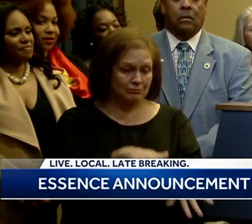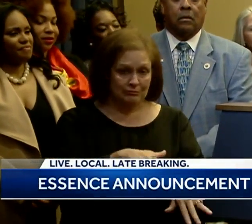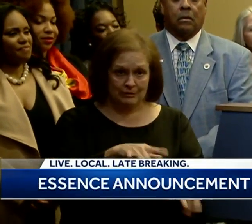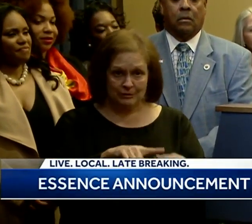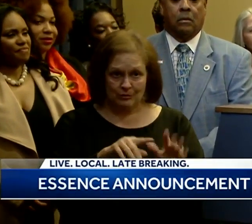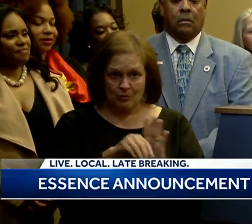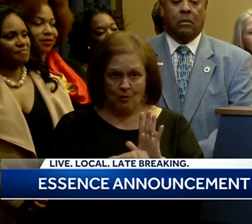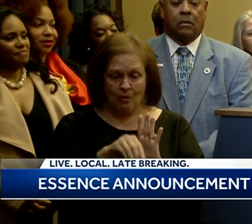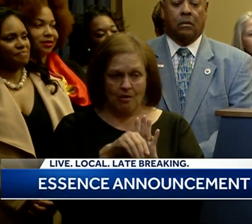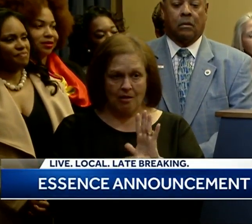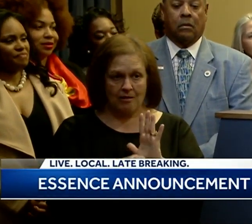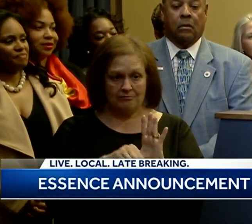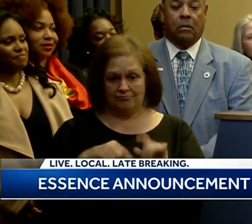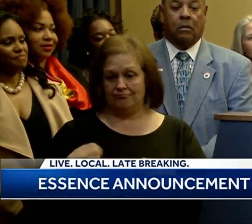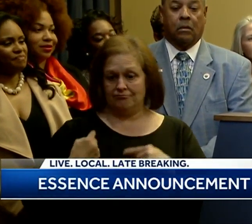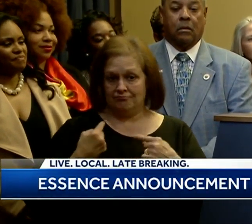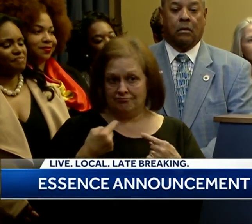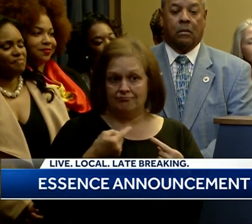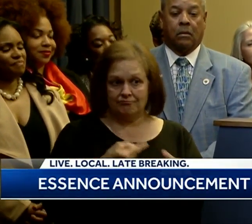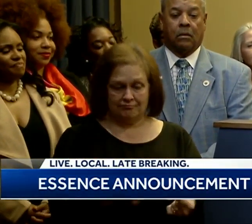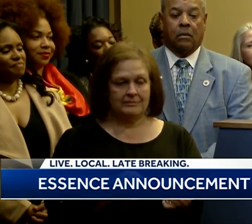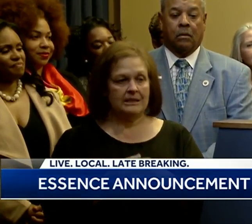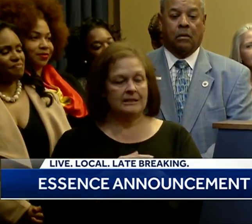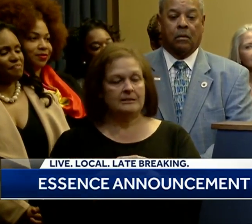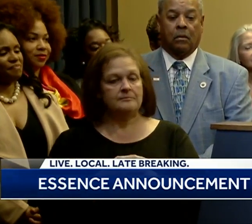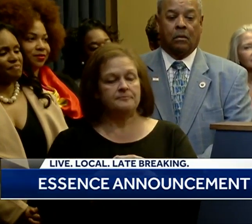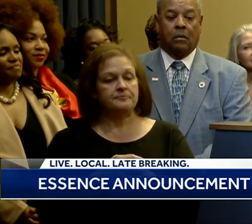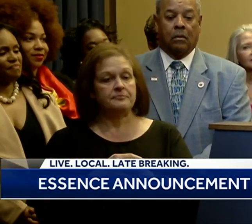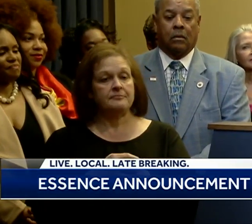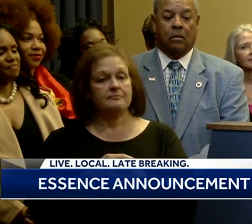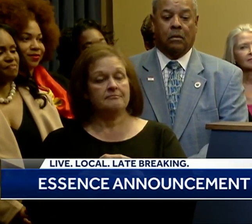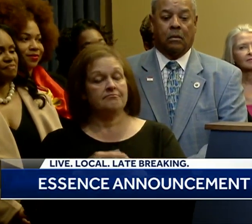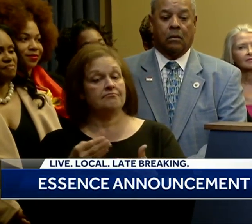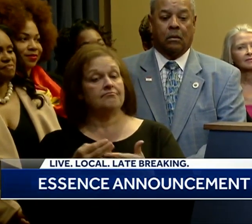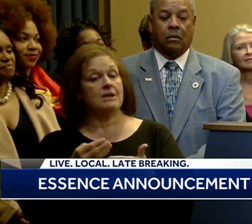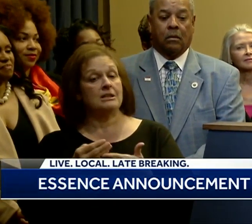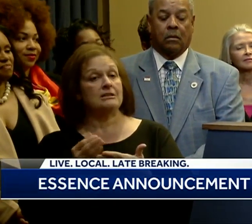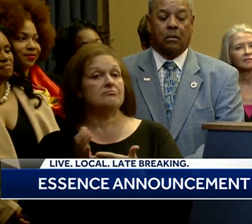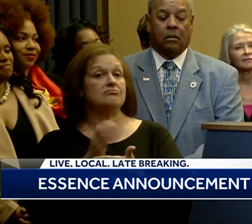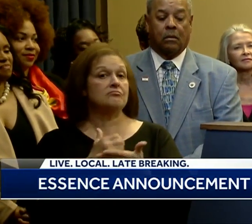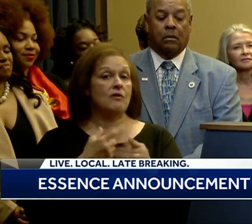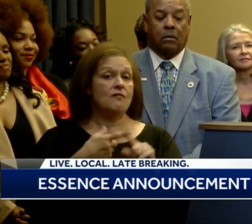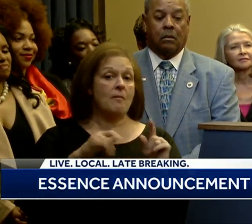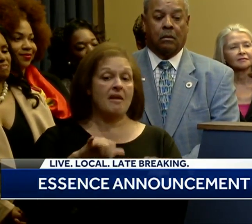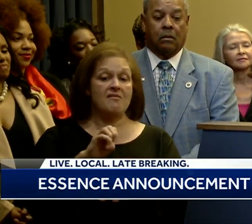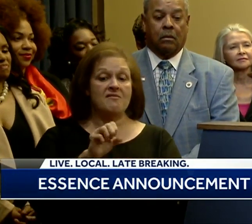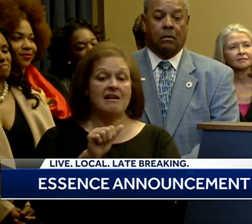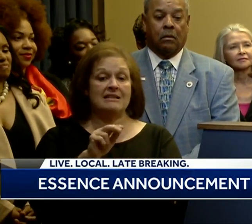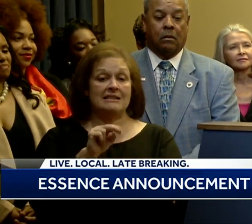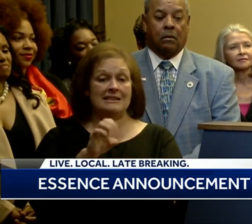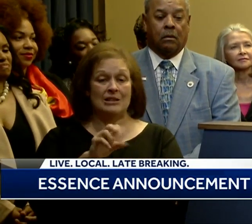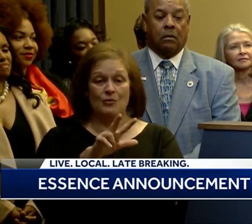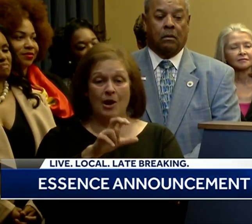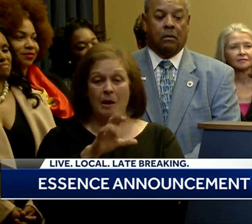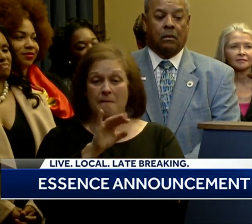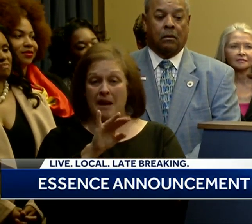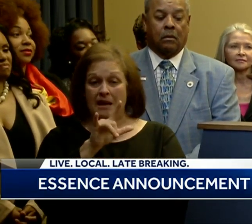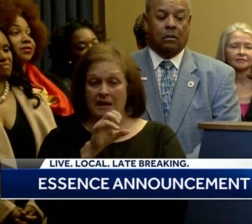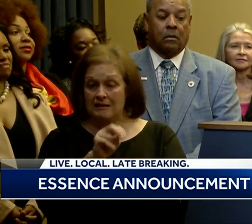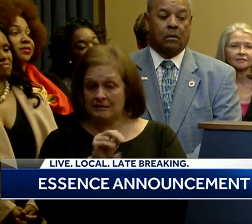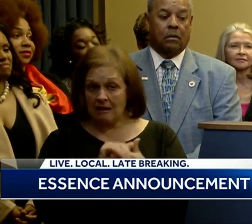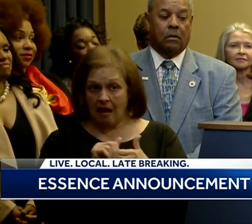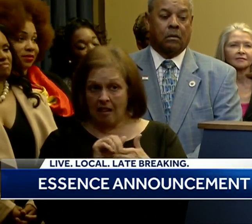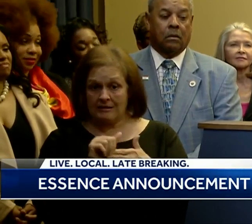City for the last 3 years. The economic impact of this festival has grown to $300